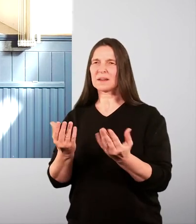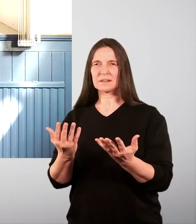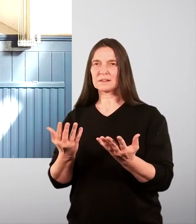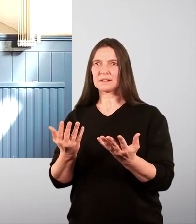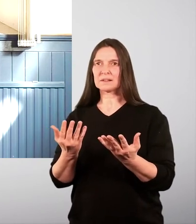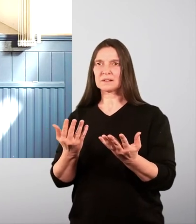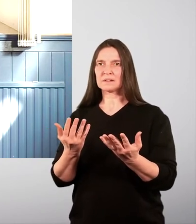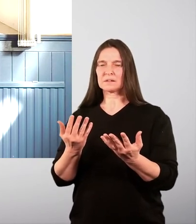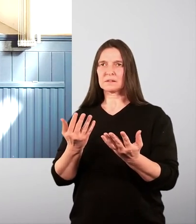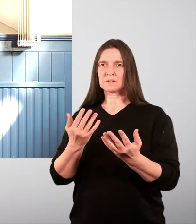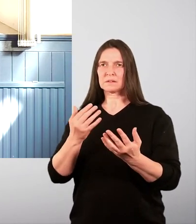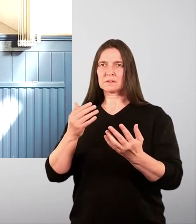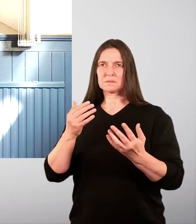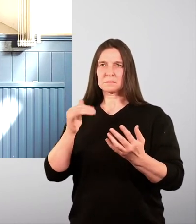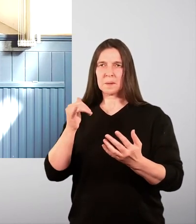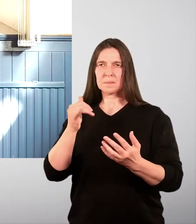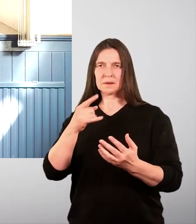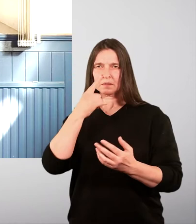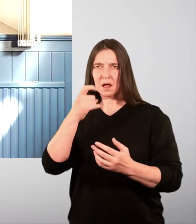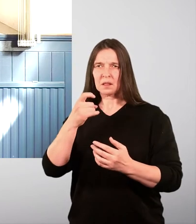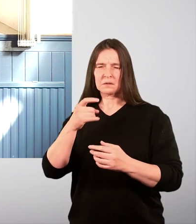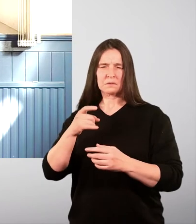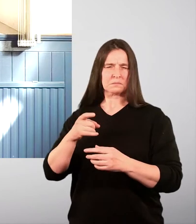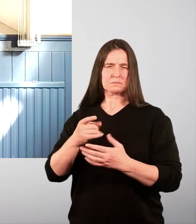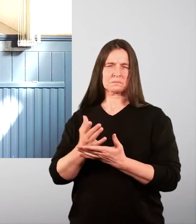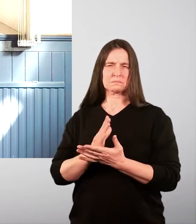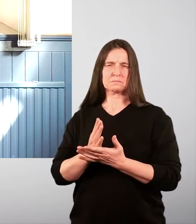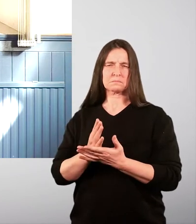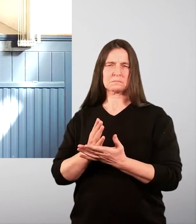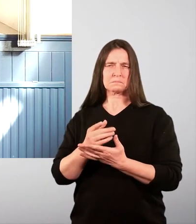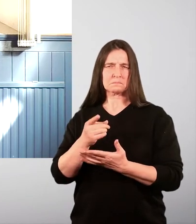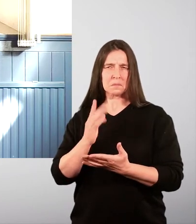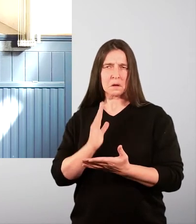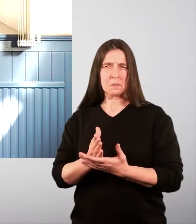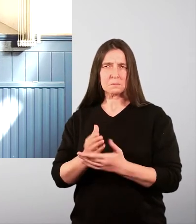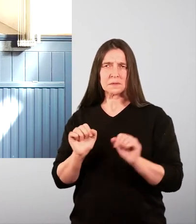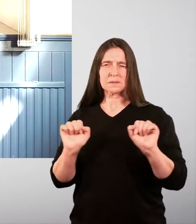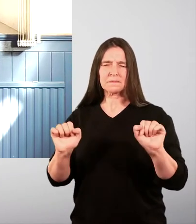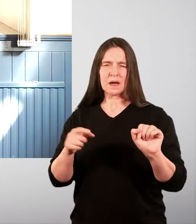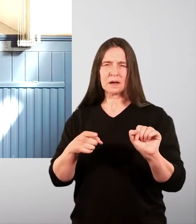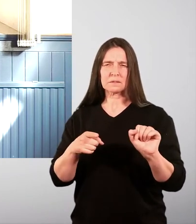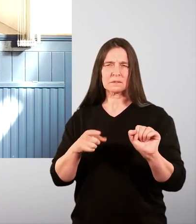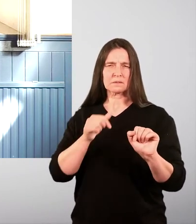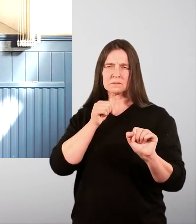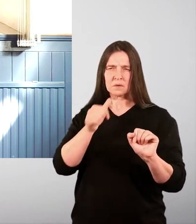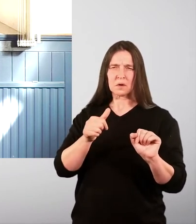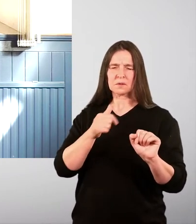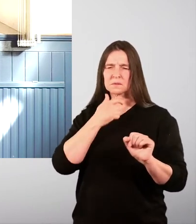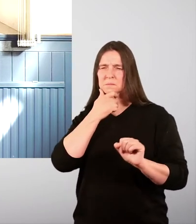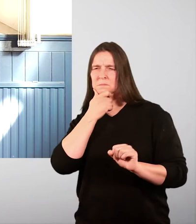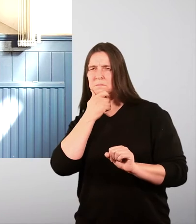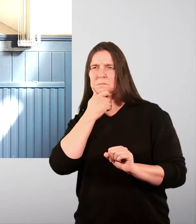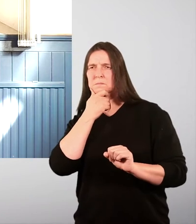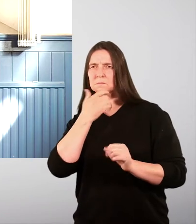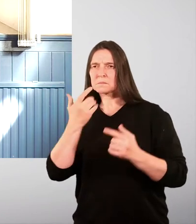else off. So get back is the term we're going to use. When you shout it, you're going to use a lot of aggression, your voice, as I said before, and you're going to do it